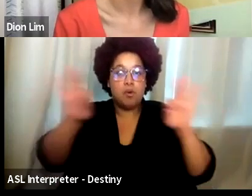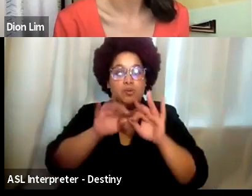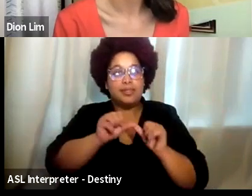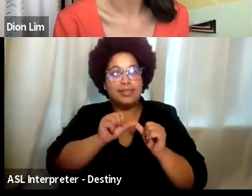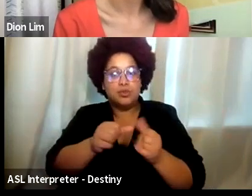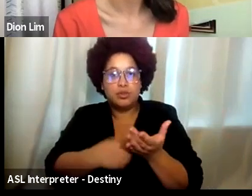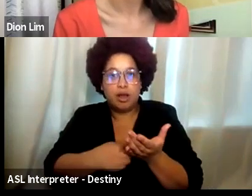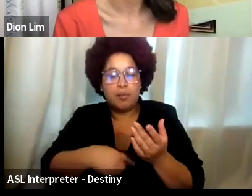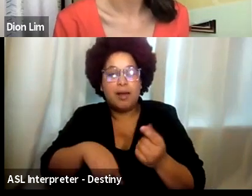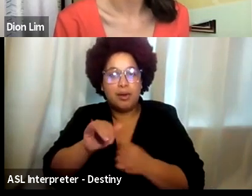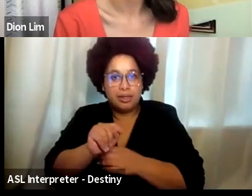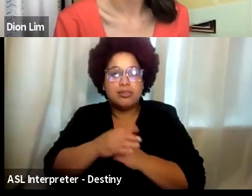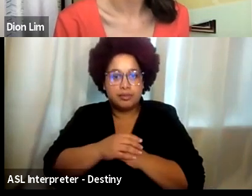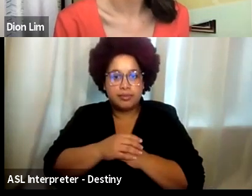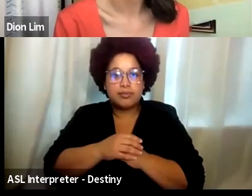to talk about this, and we continue